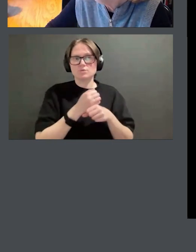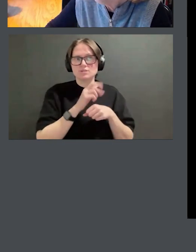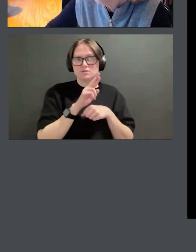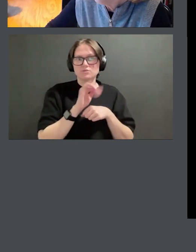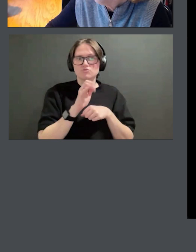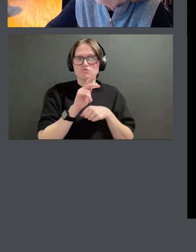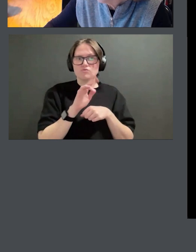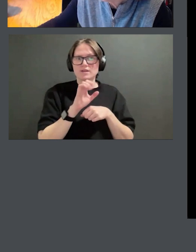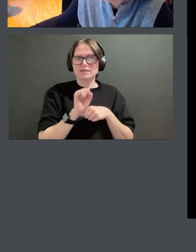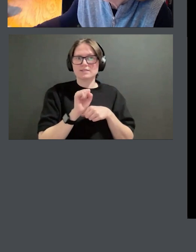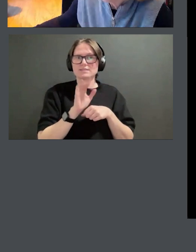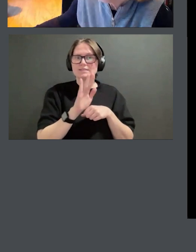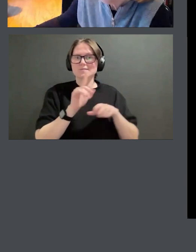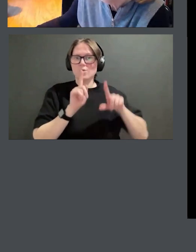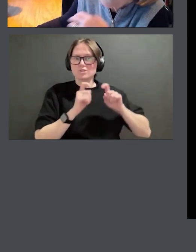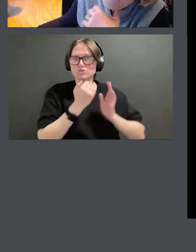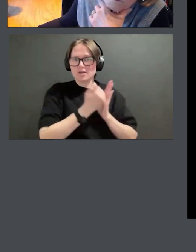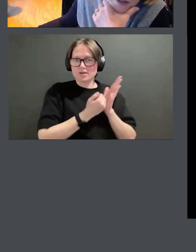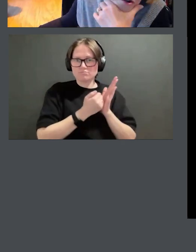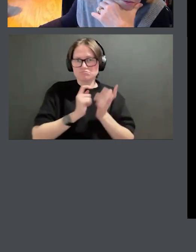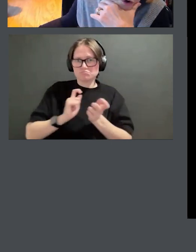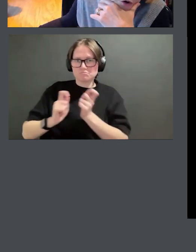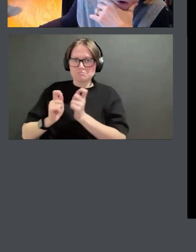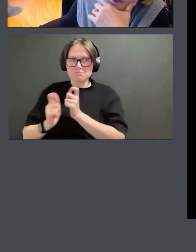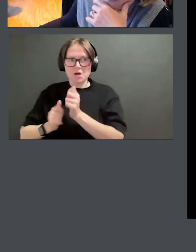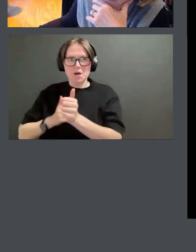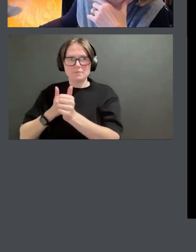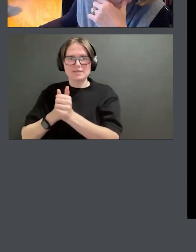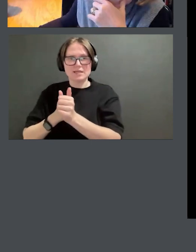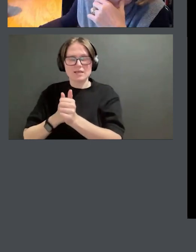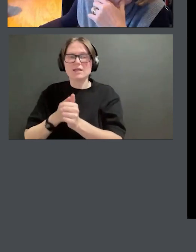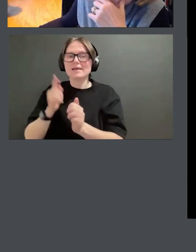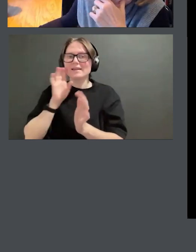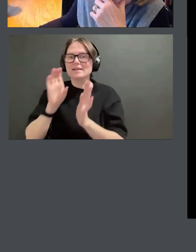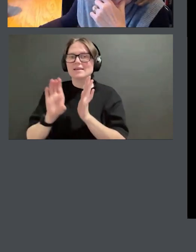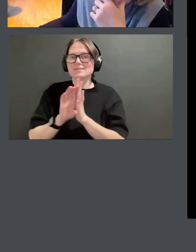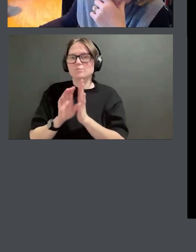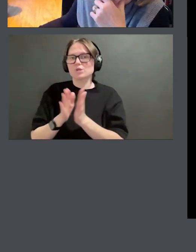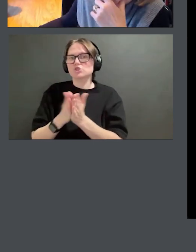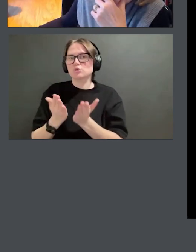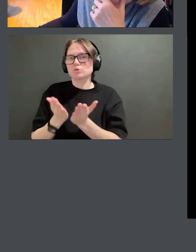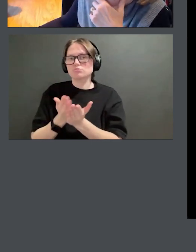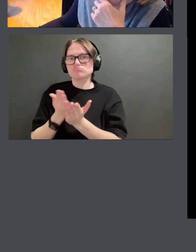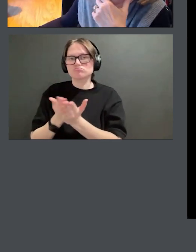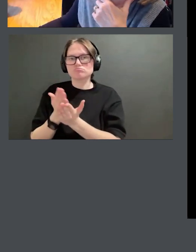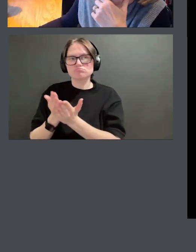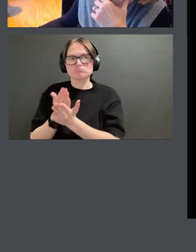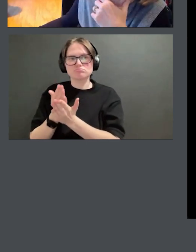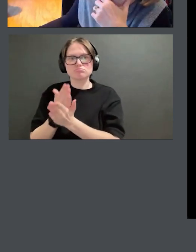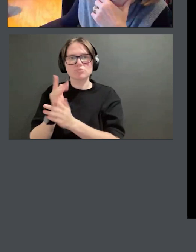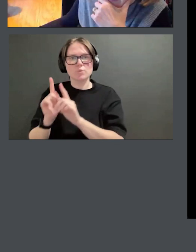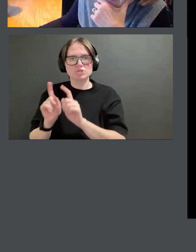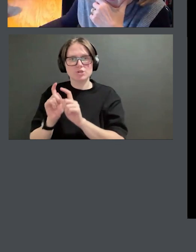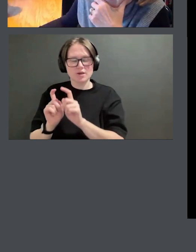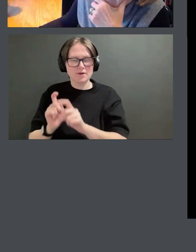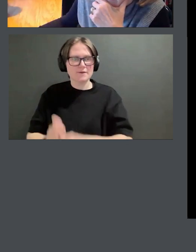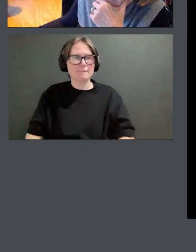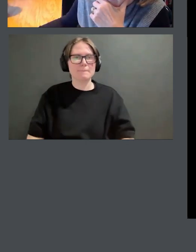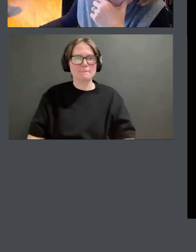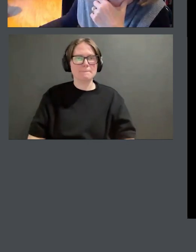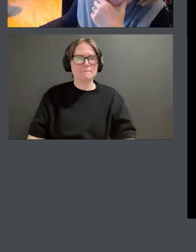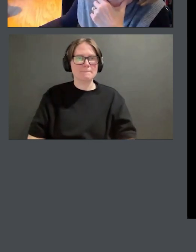it. And it's a picture book questionnaire, if you will, where we were able to